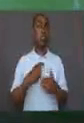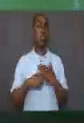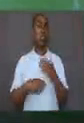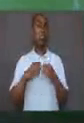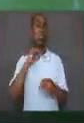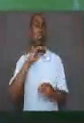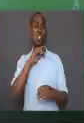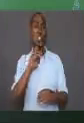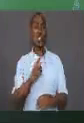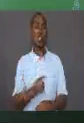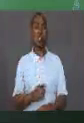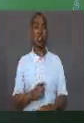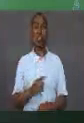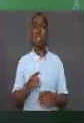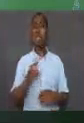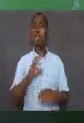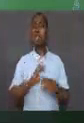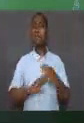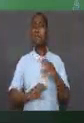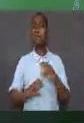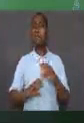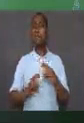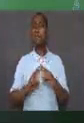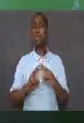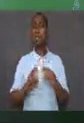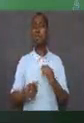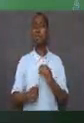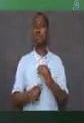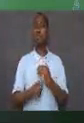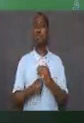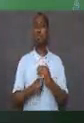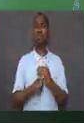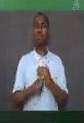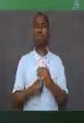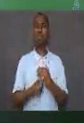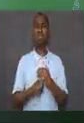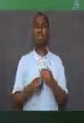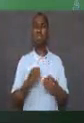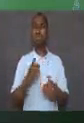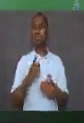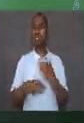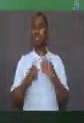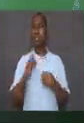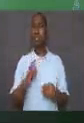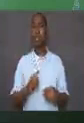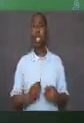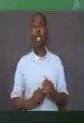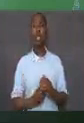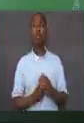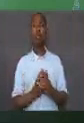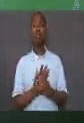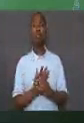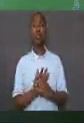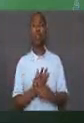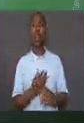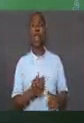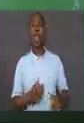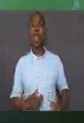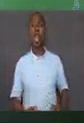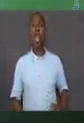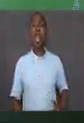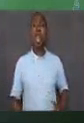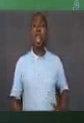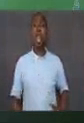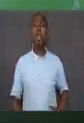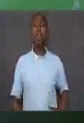problems within our bodies. It is produced in our livers when excess amino acids